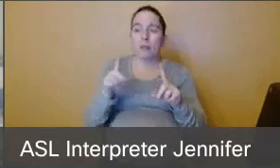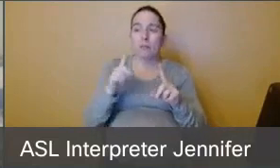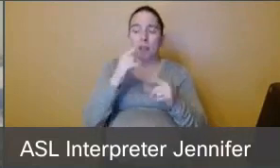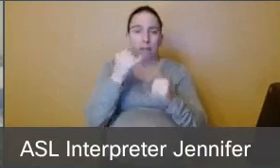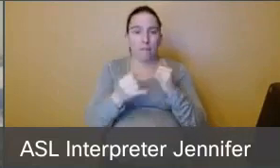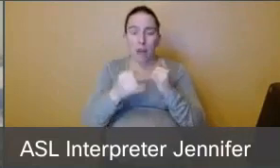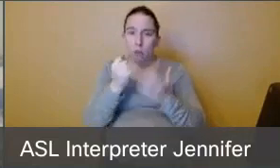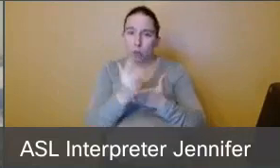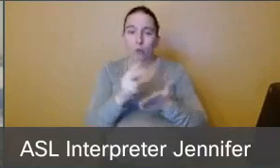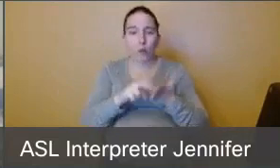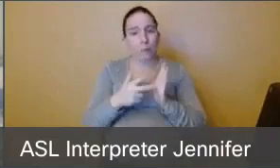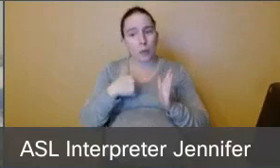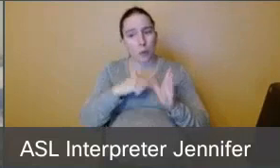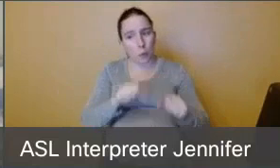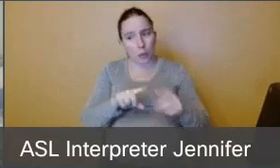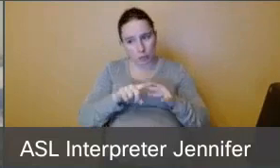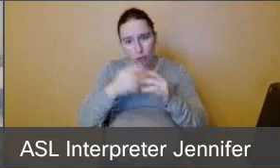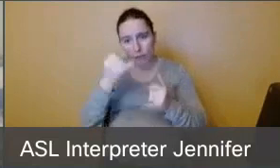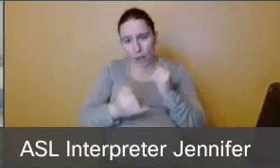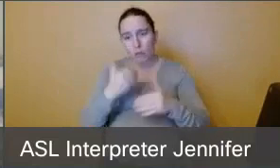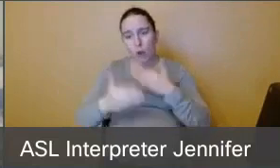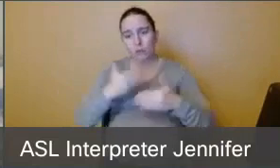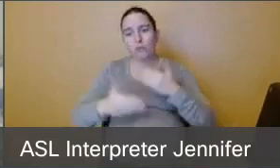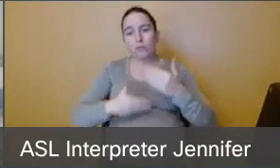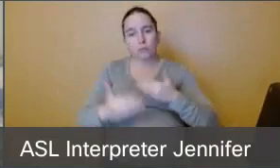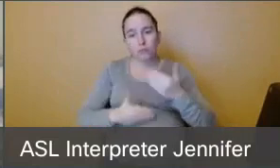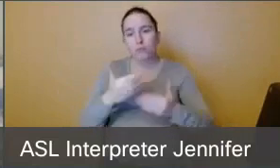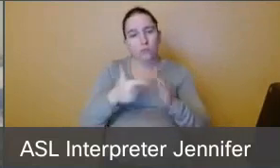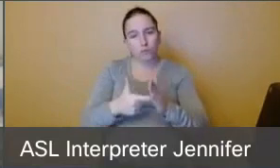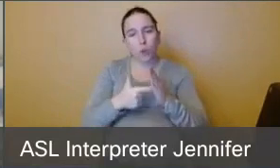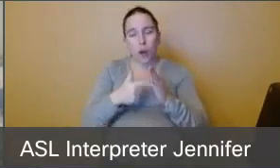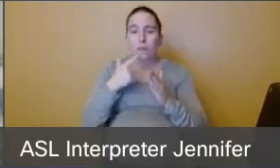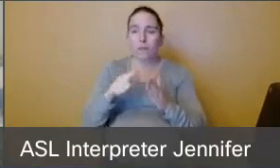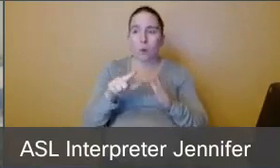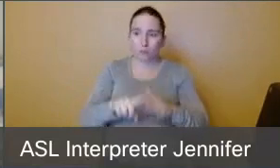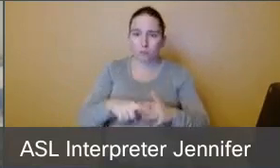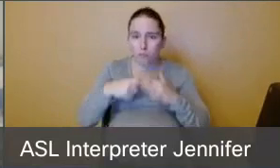approval allows us to begin the final processes necessary to implement